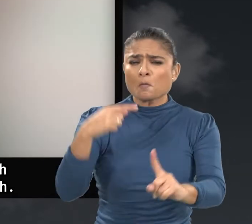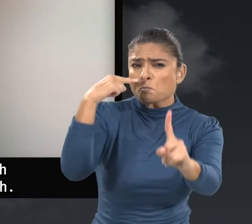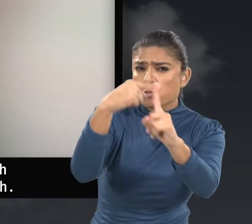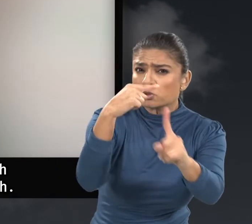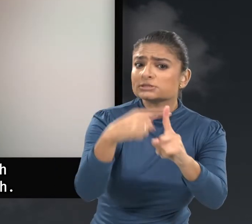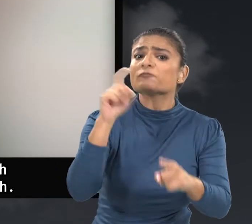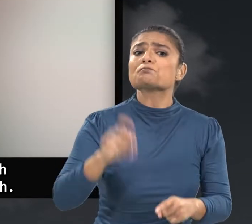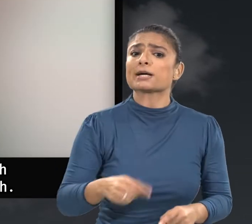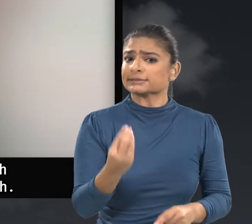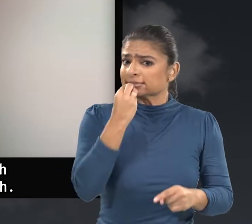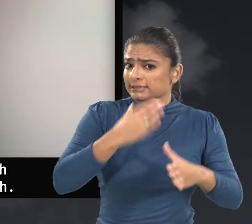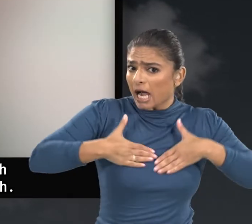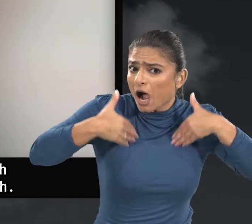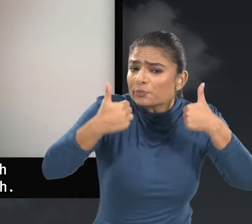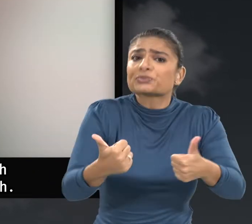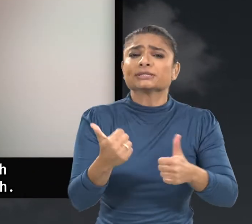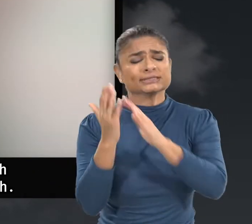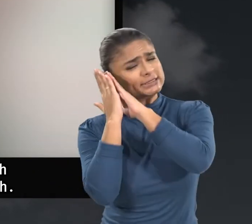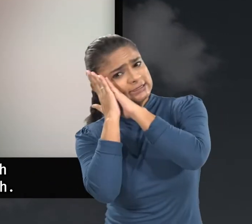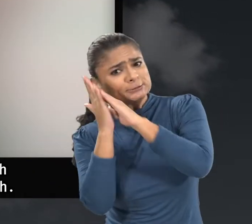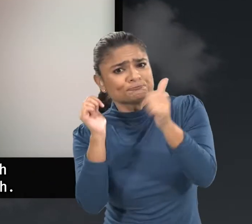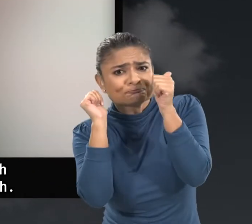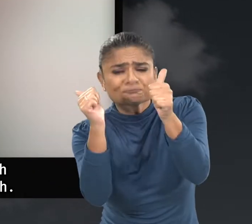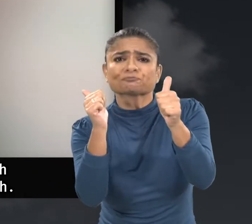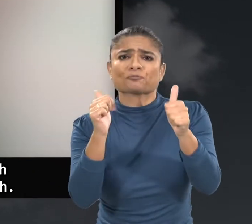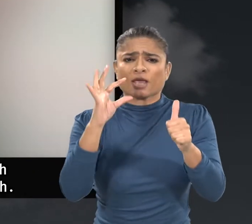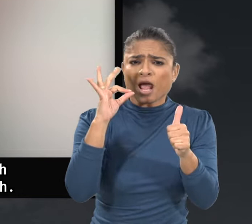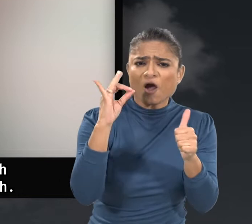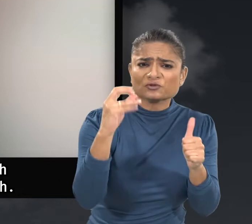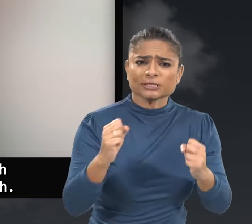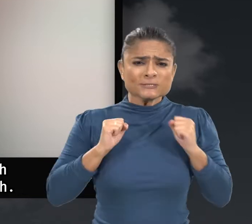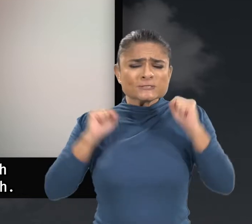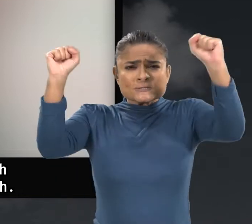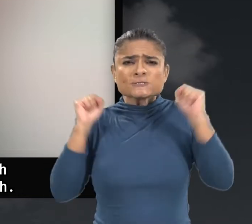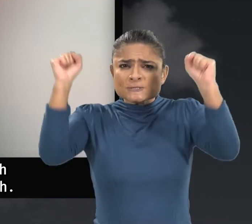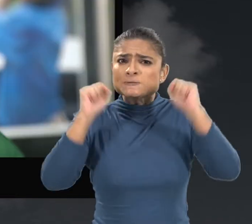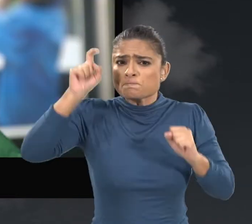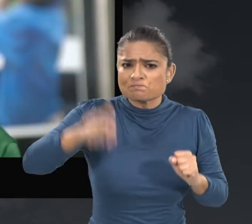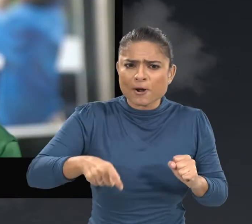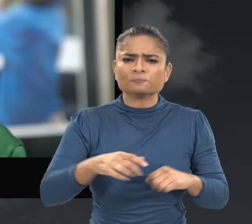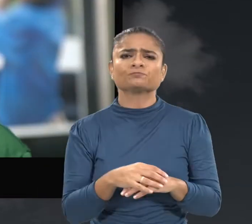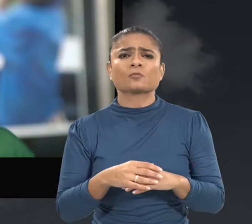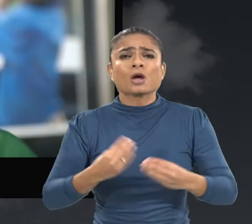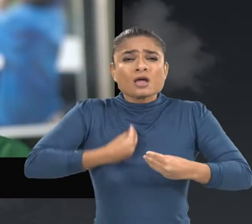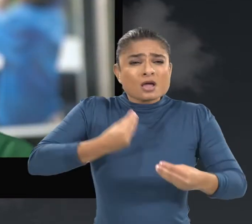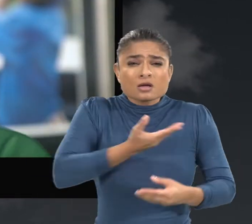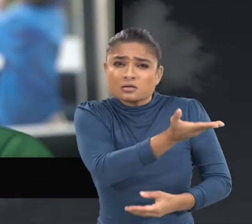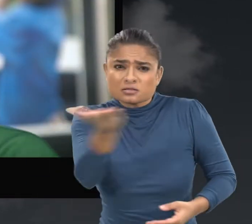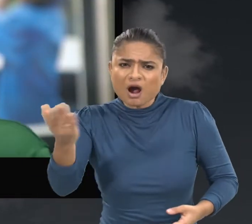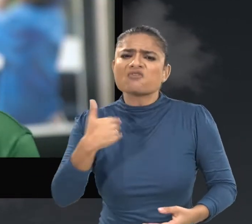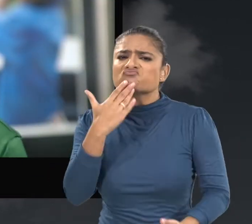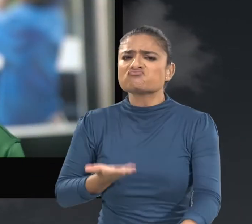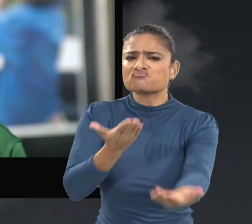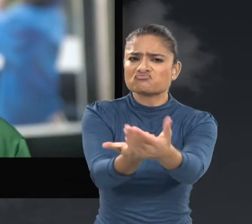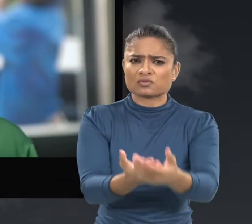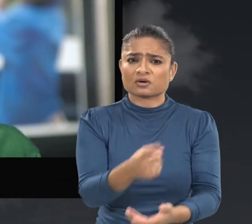Stay positive, eat healthy, have enough sleep, exercise, and listen to your coach. Ninkakata hore ho batho ba